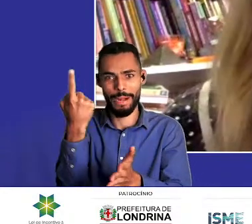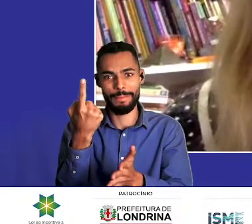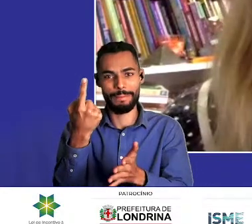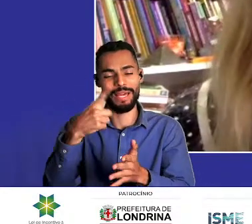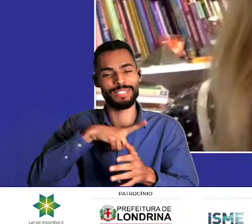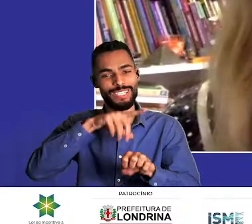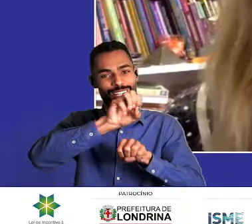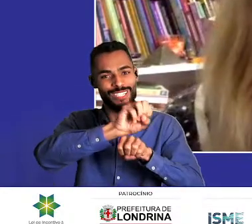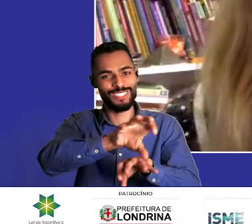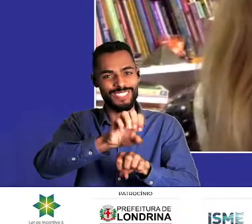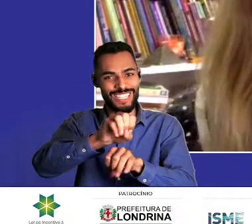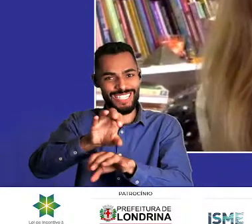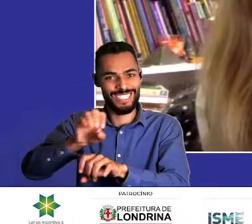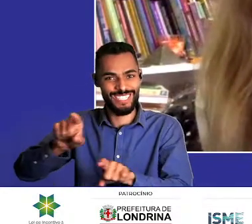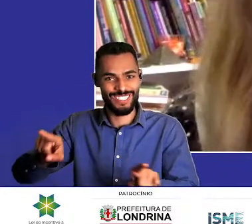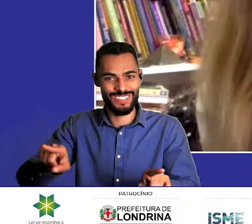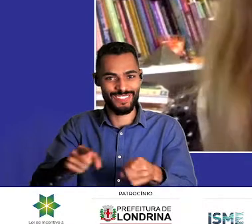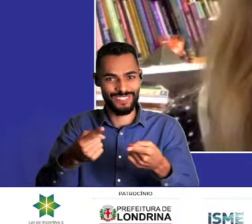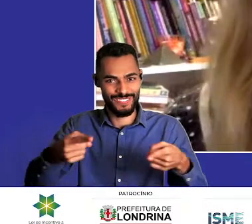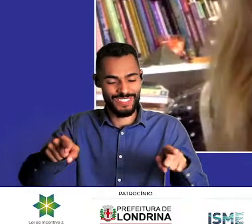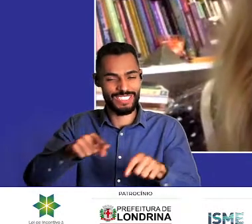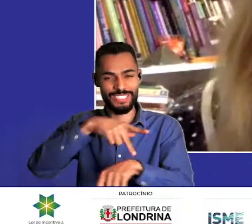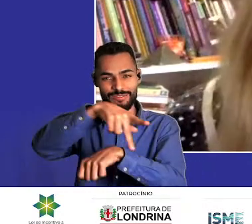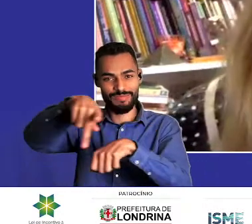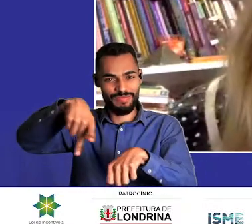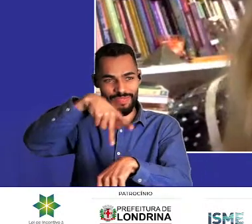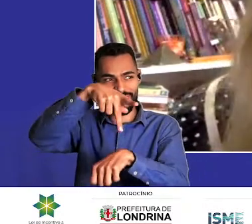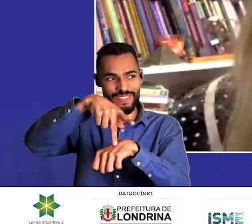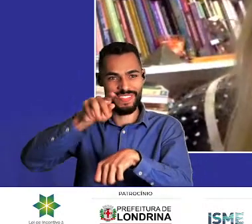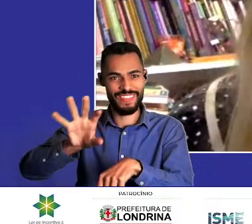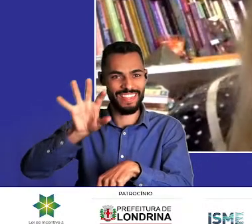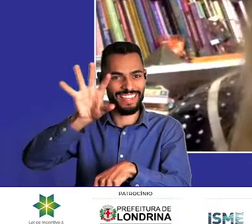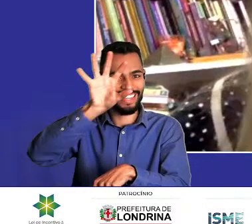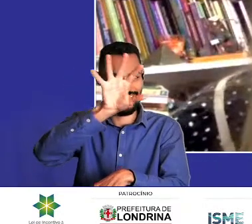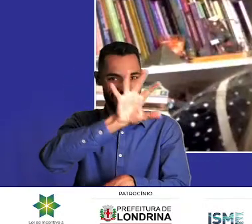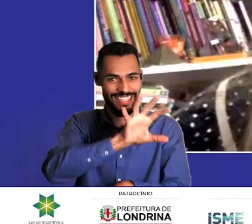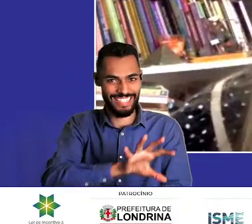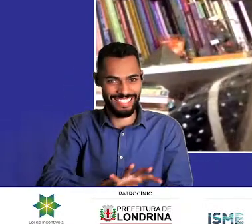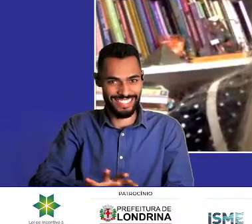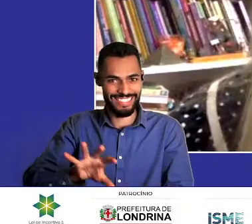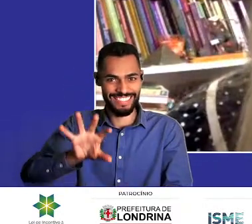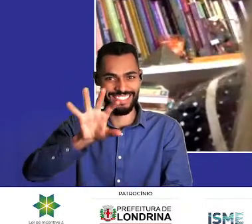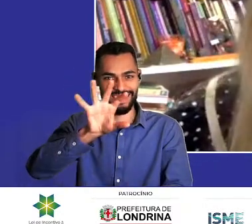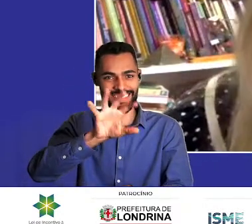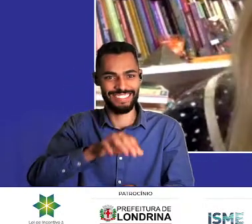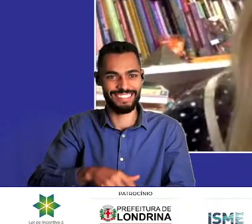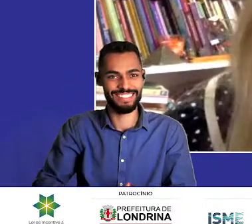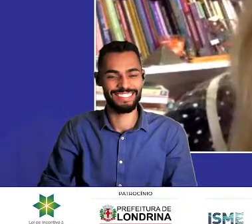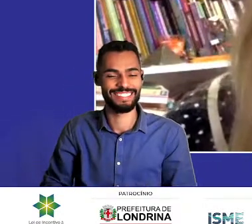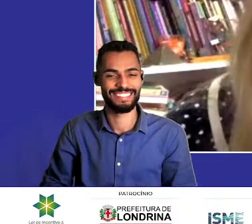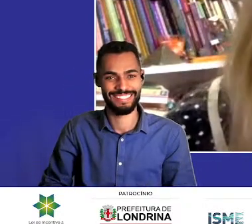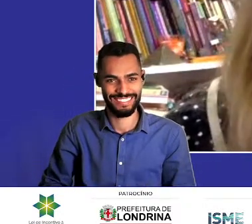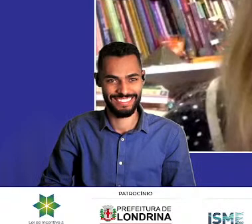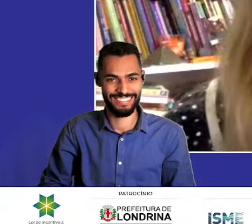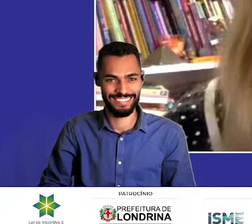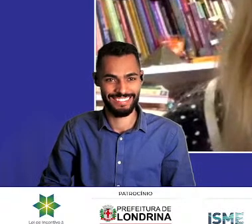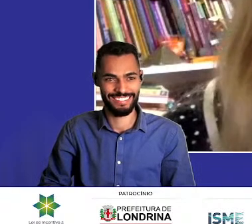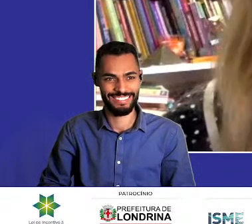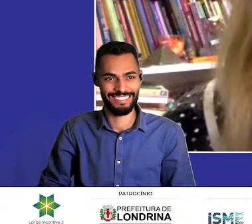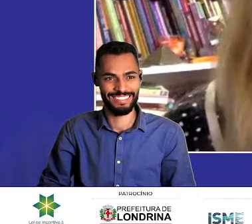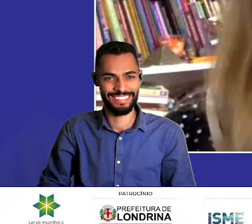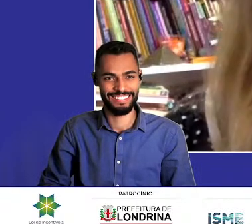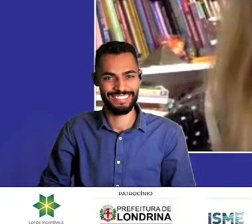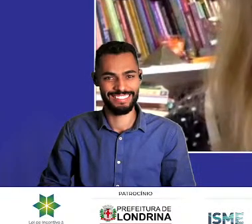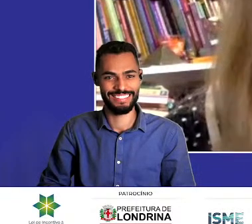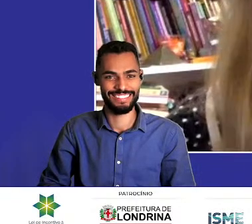Londrina, with support of the Special Secretary of Culture, Minister of Tourism, and Brazilian federal government as